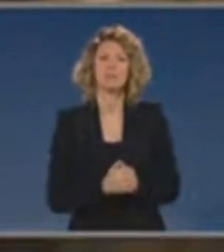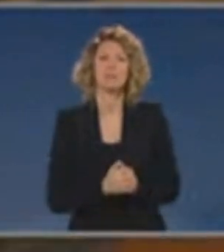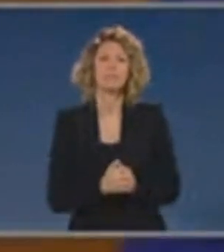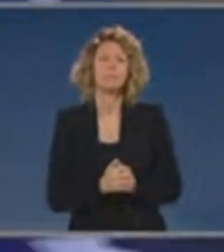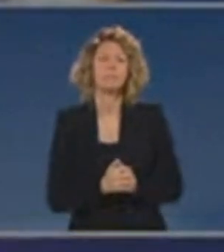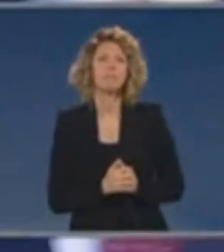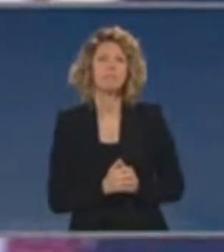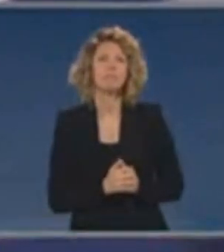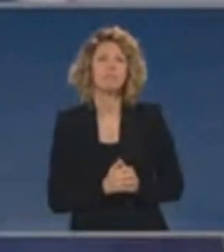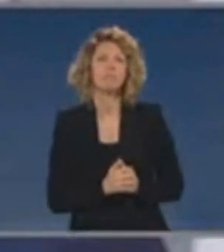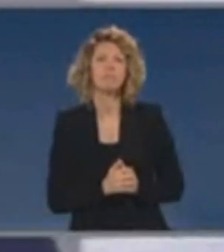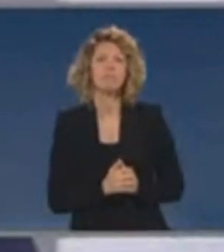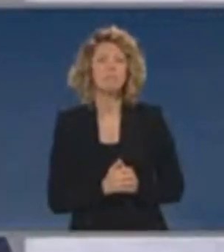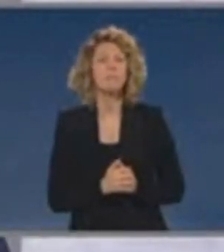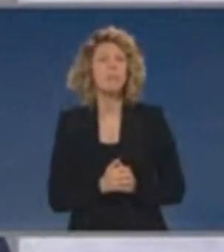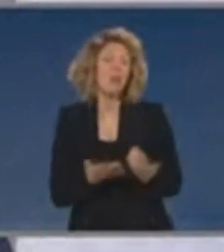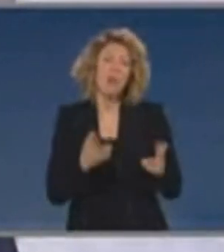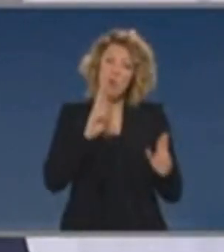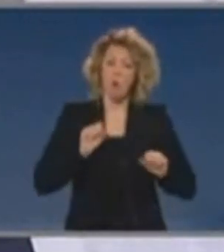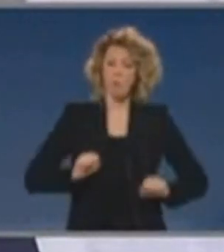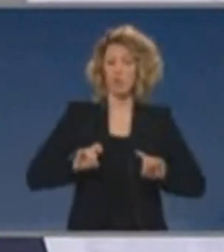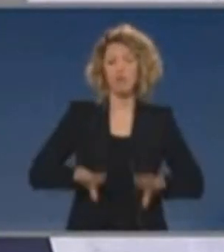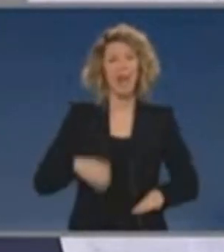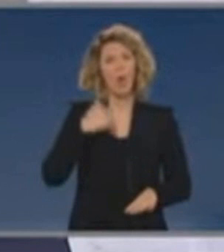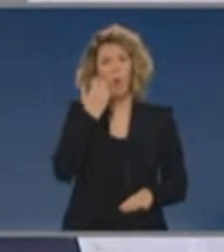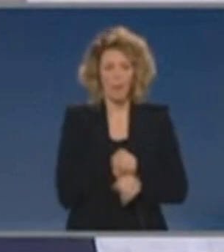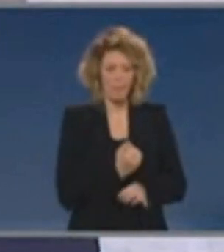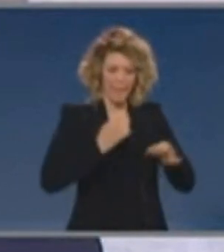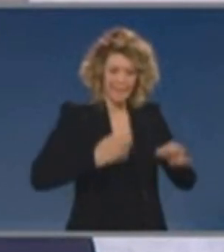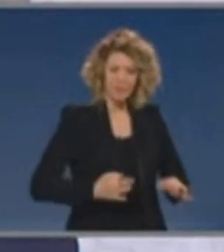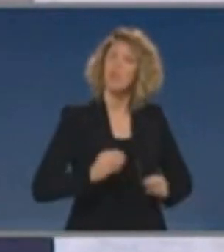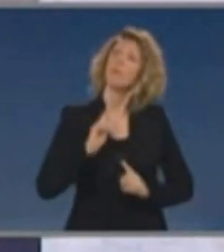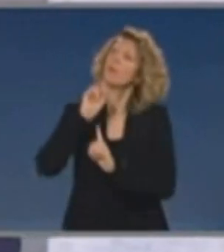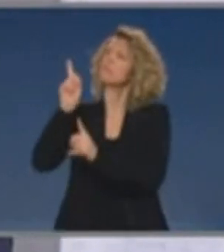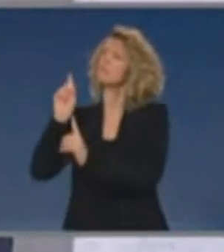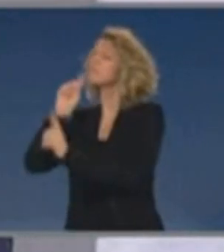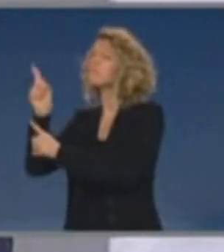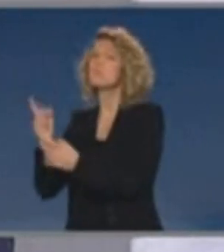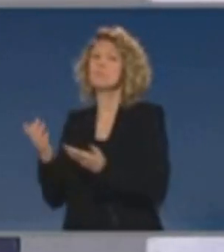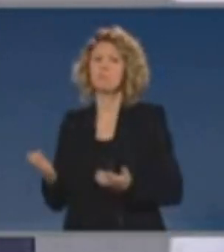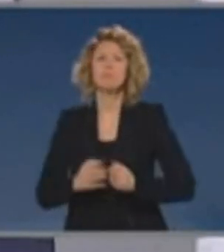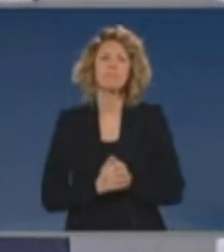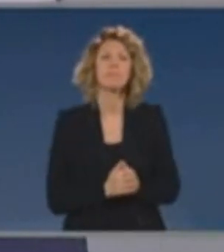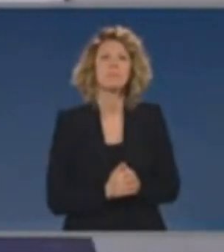them. That's our normal practice. That's what we do in relation to all of these measures, and that's expected and it's appropriate. Yeah.